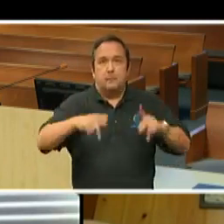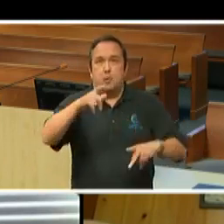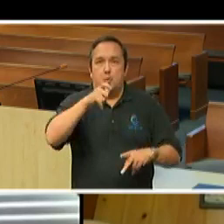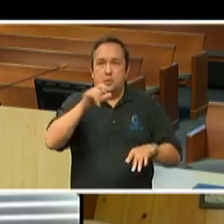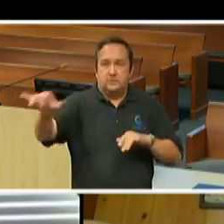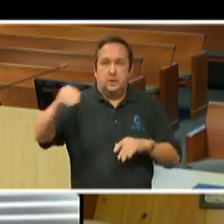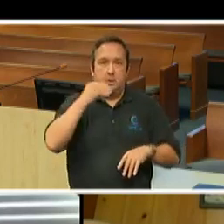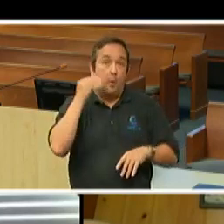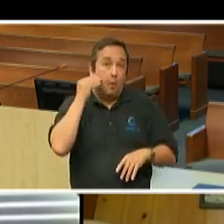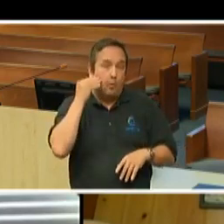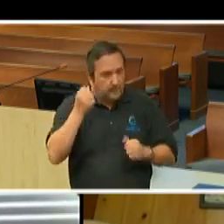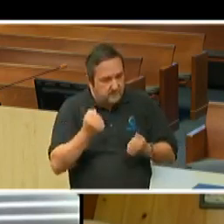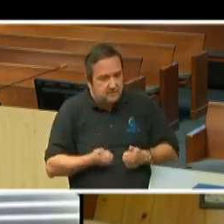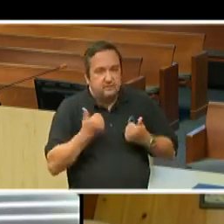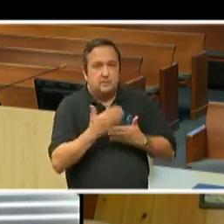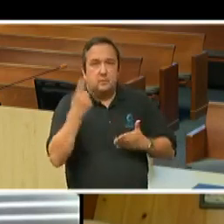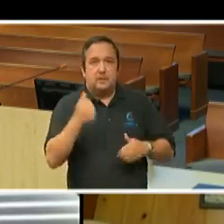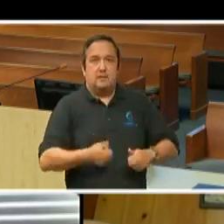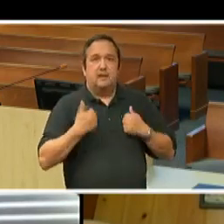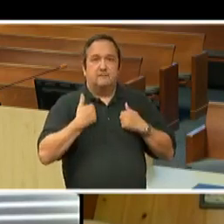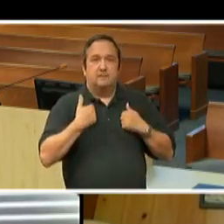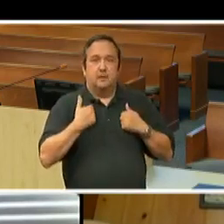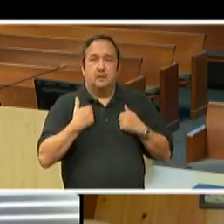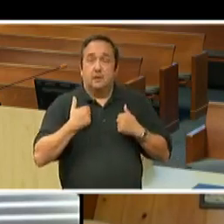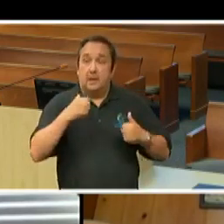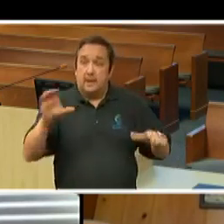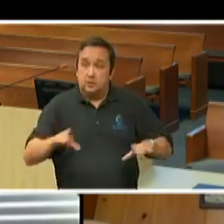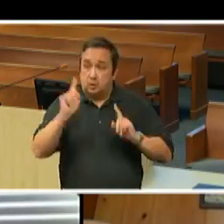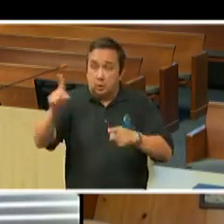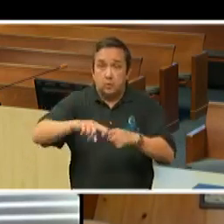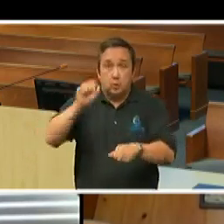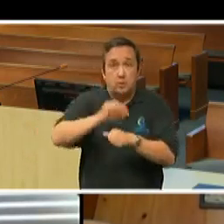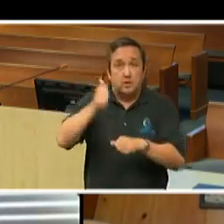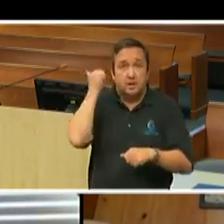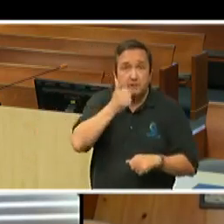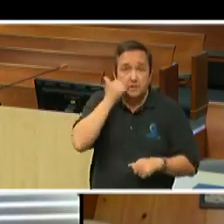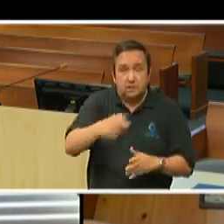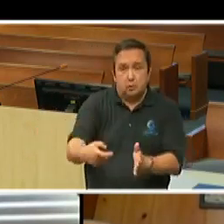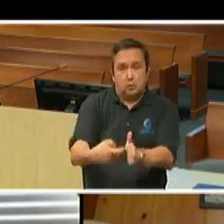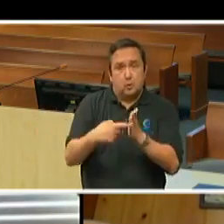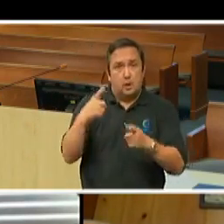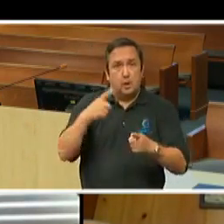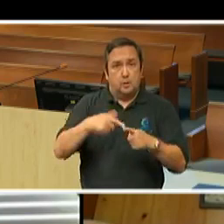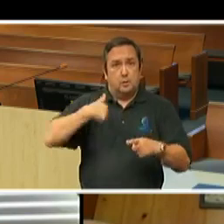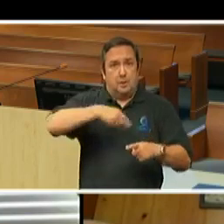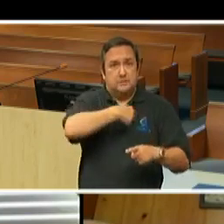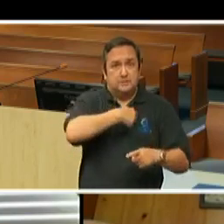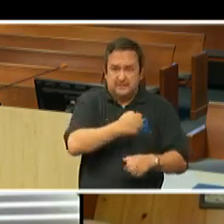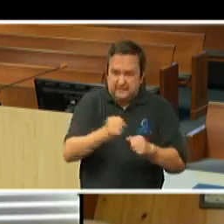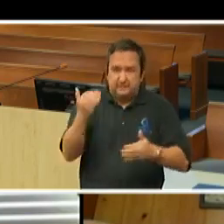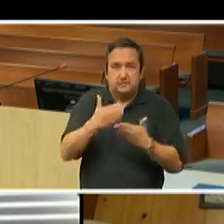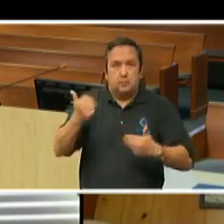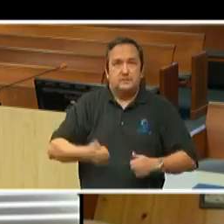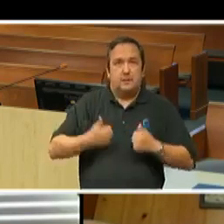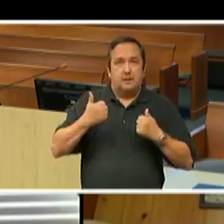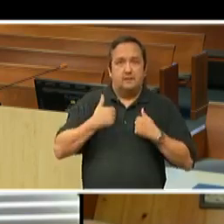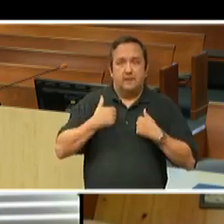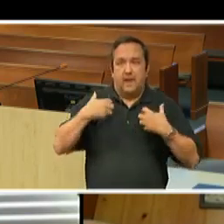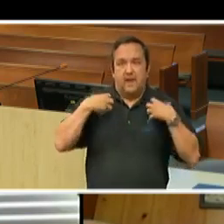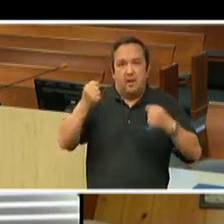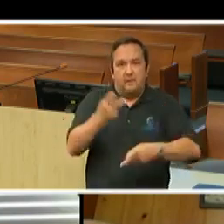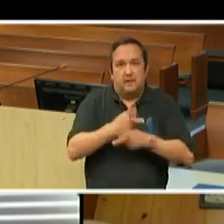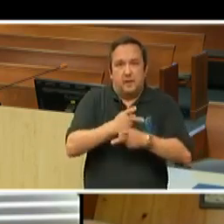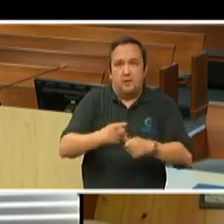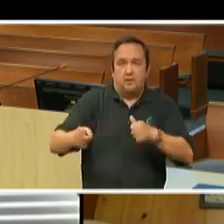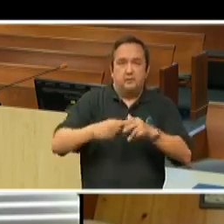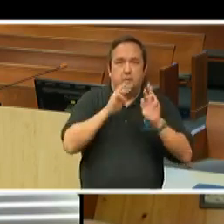staying at home are taking. That's the action that the people who go to work every day in our essential industries, the healthcare workers, the first responders,